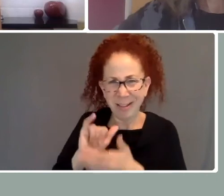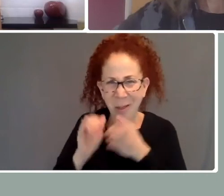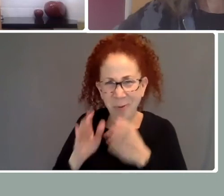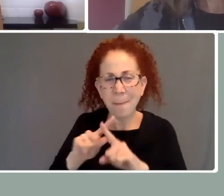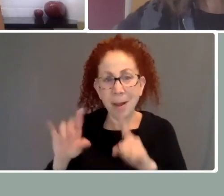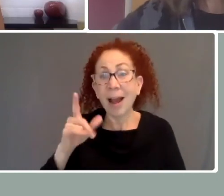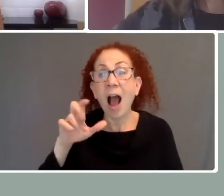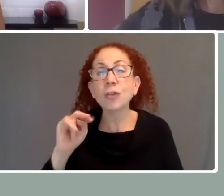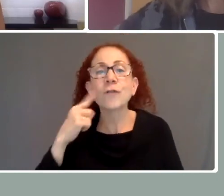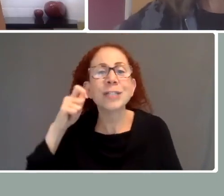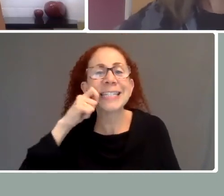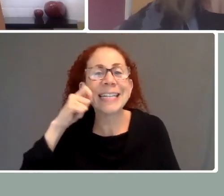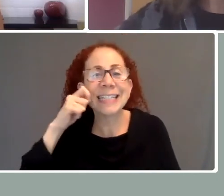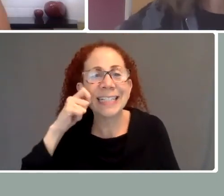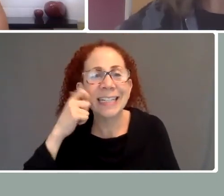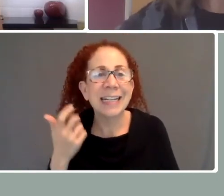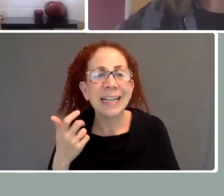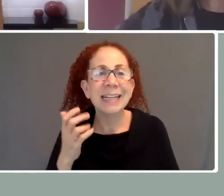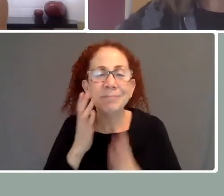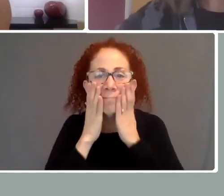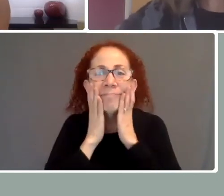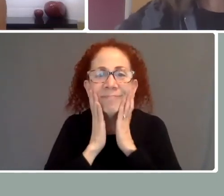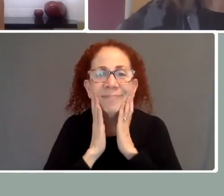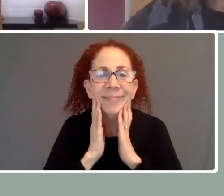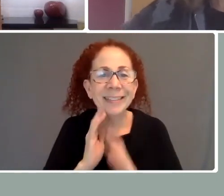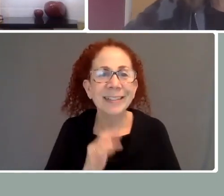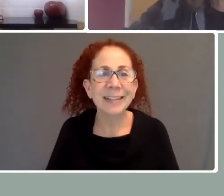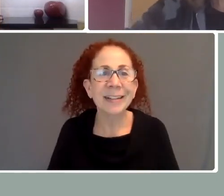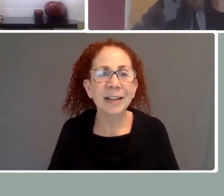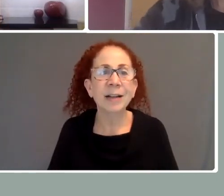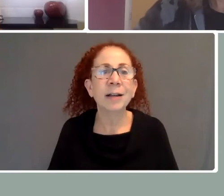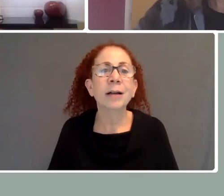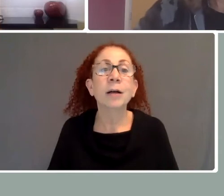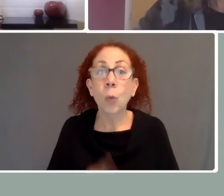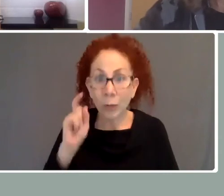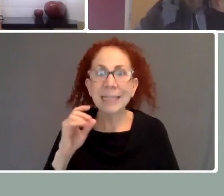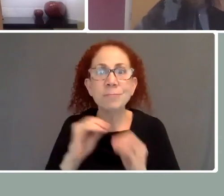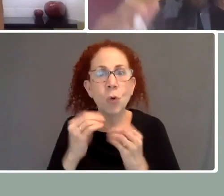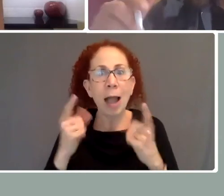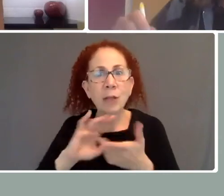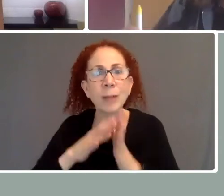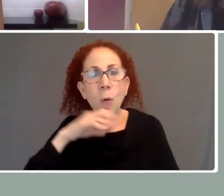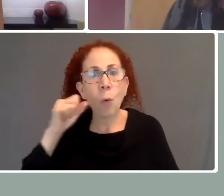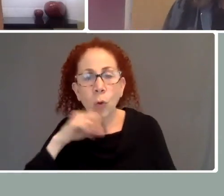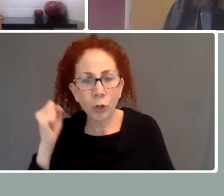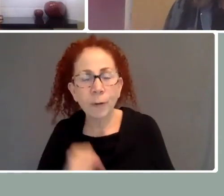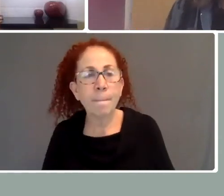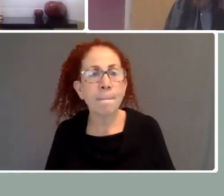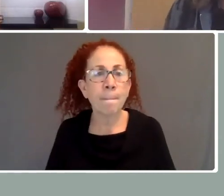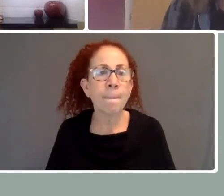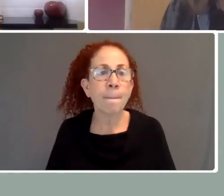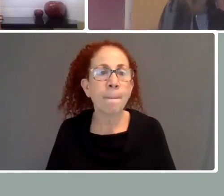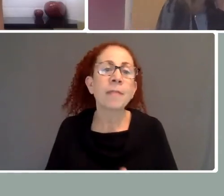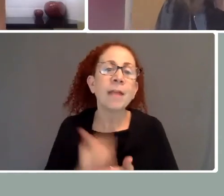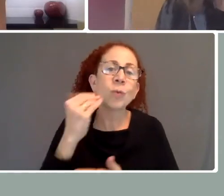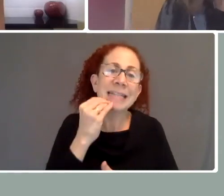Think about your skin, right? Yeah. So like what we makes our, I know, especially as we get older, we need more. That's why eating